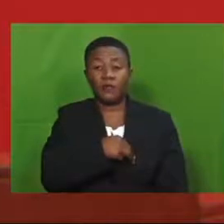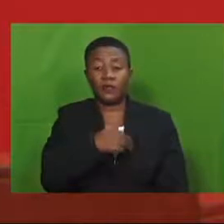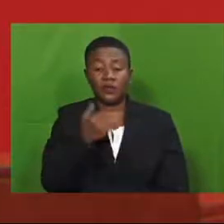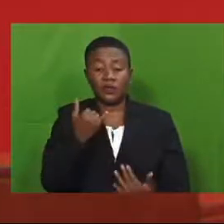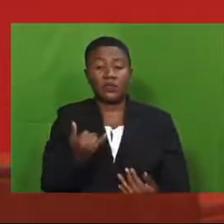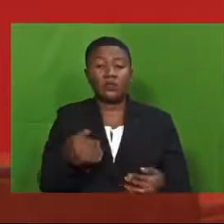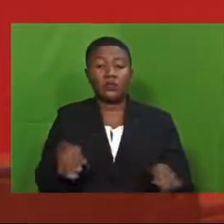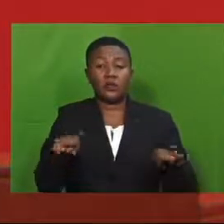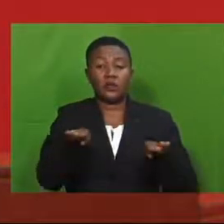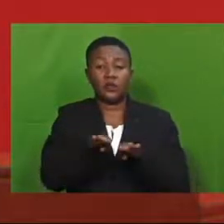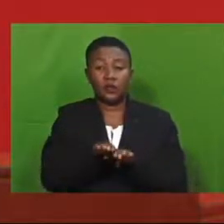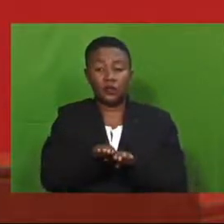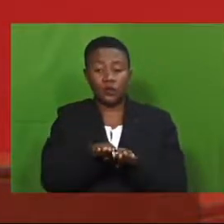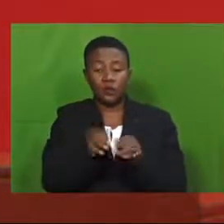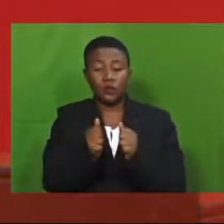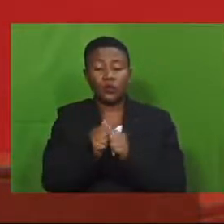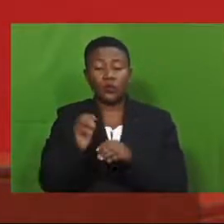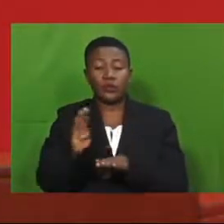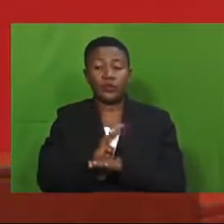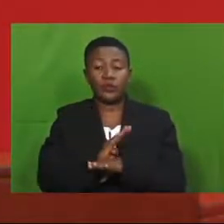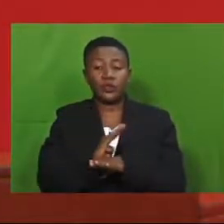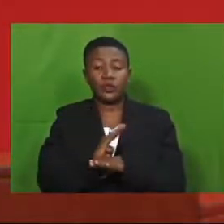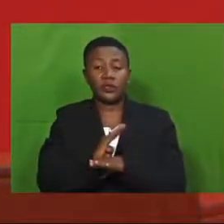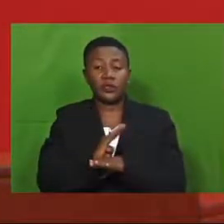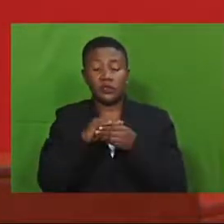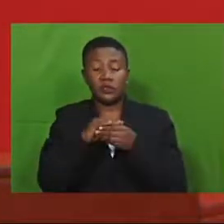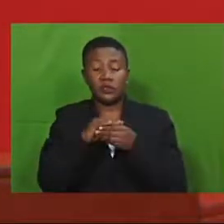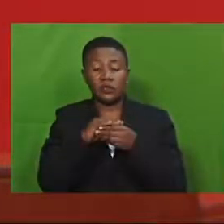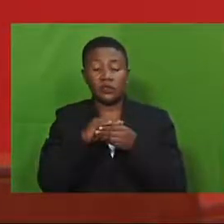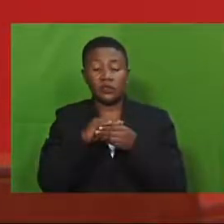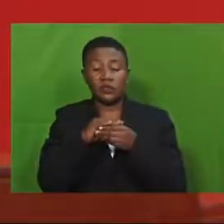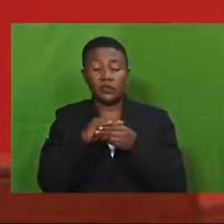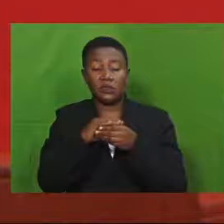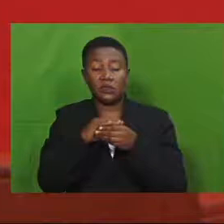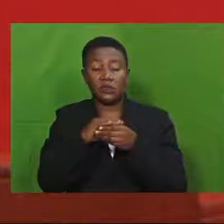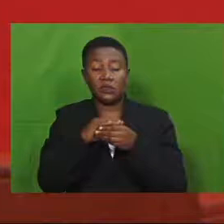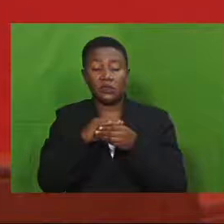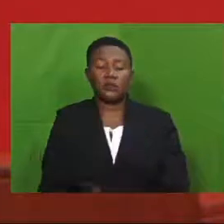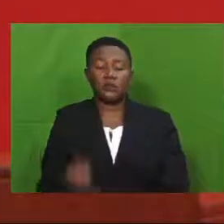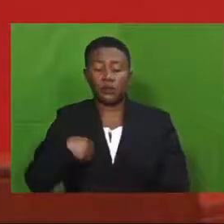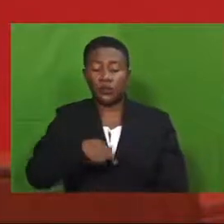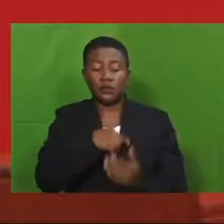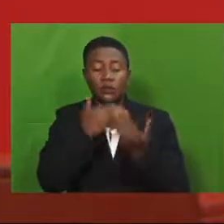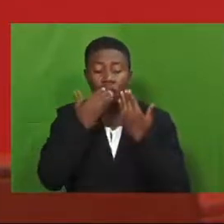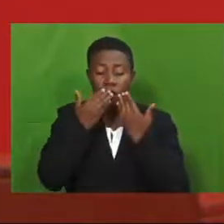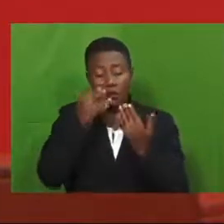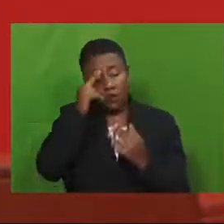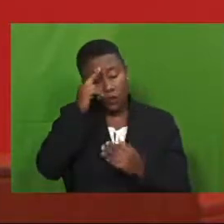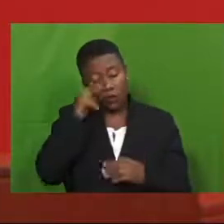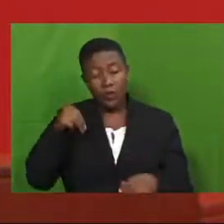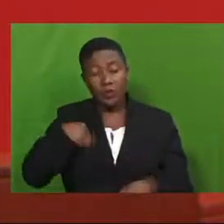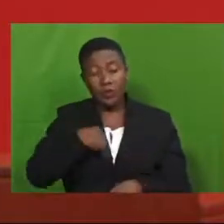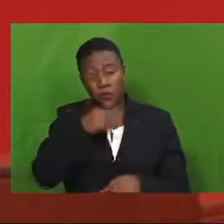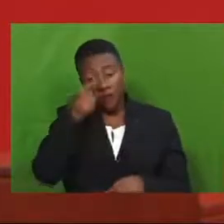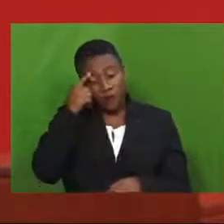of the business statement. We thank honourable members for your contributions.